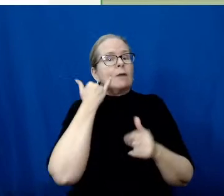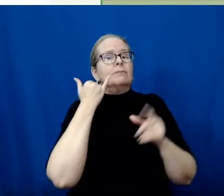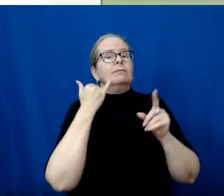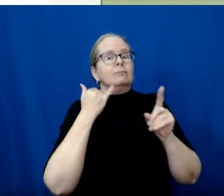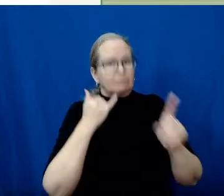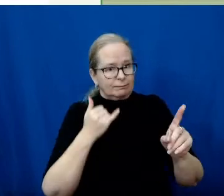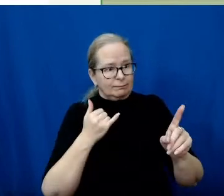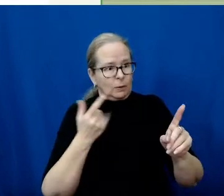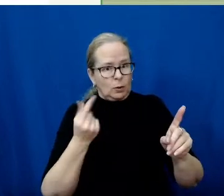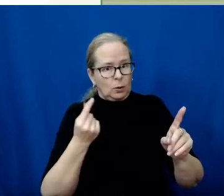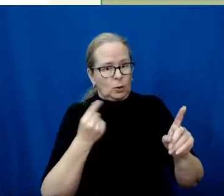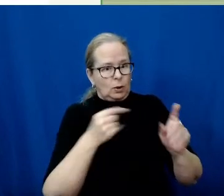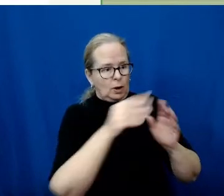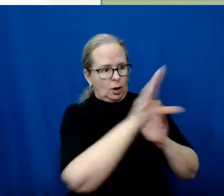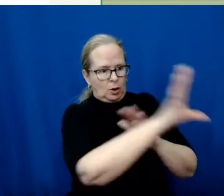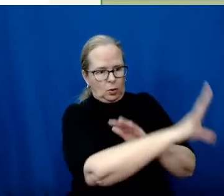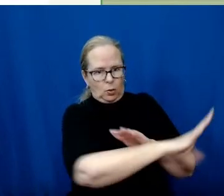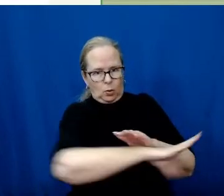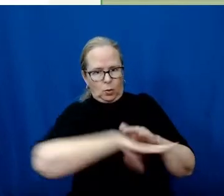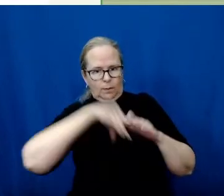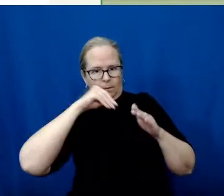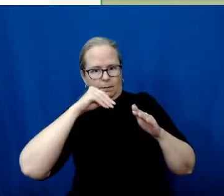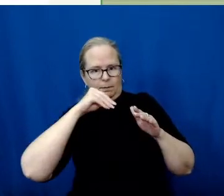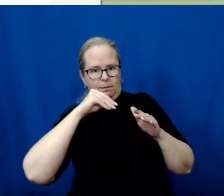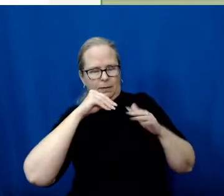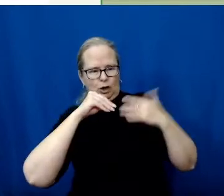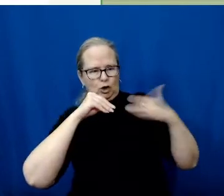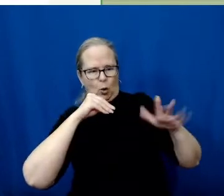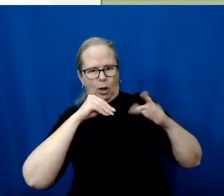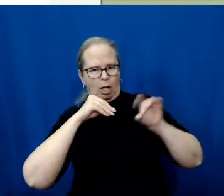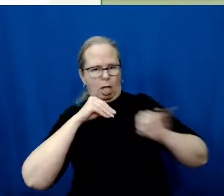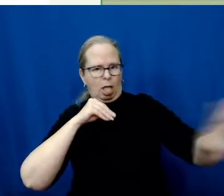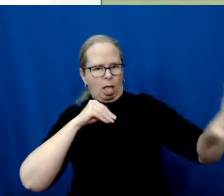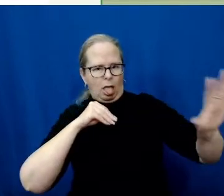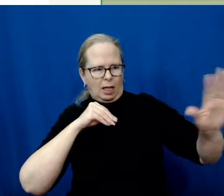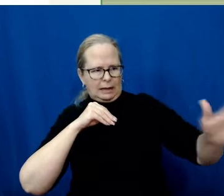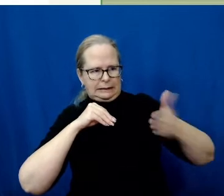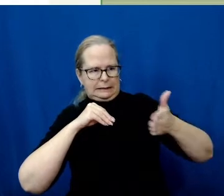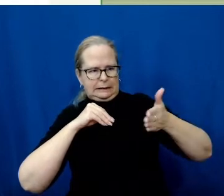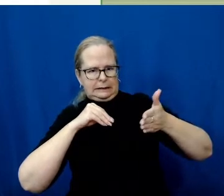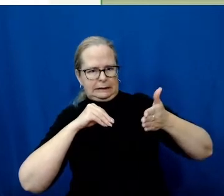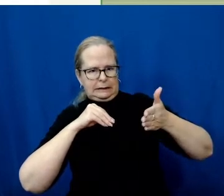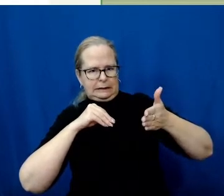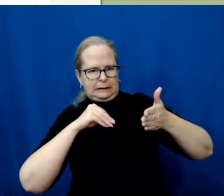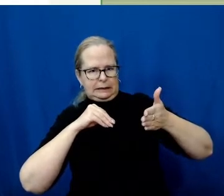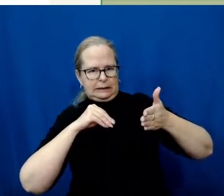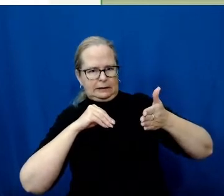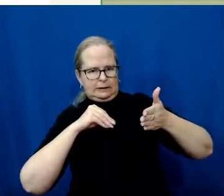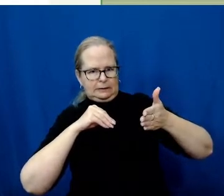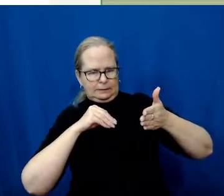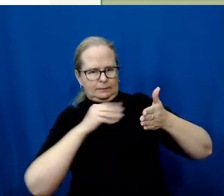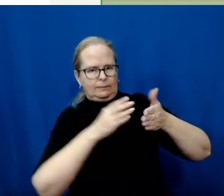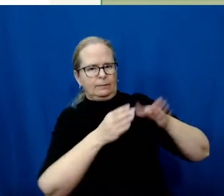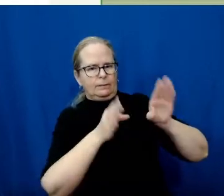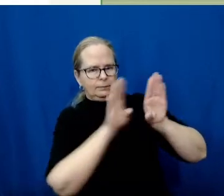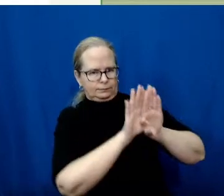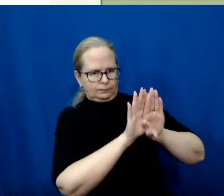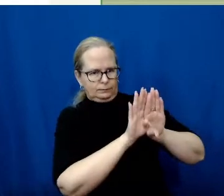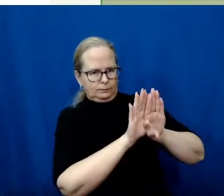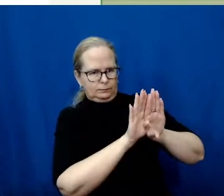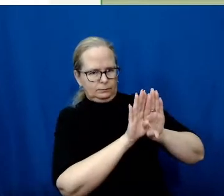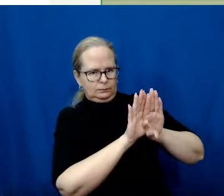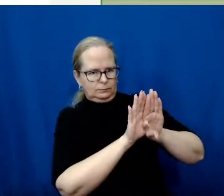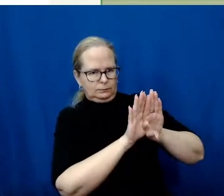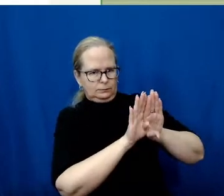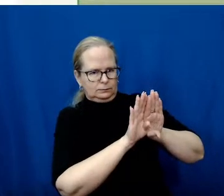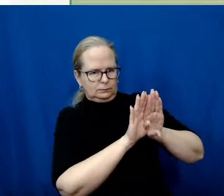that the healthy people or the uninfected people are in. So we close the door, and then we want to either tape it, the bottom part, any